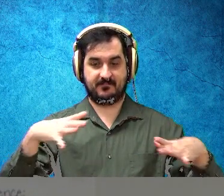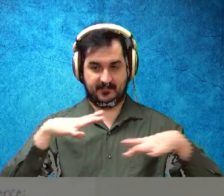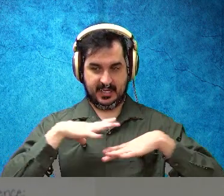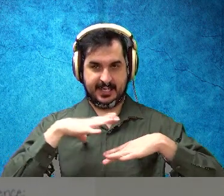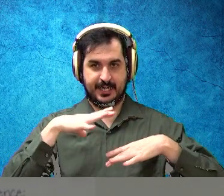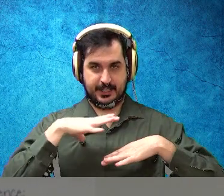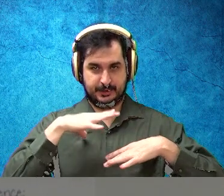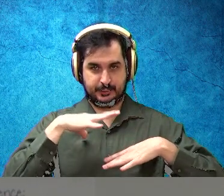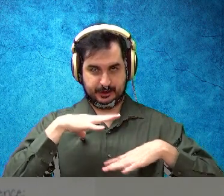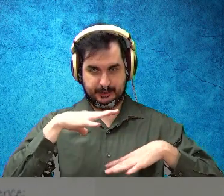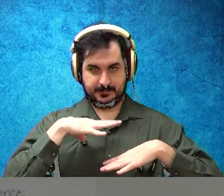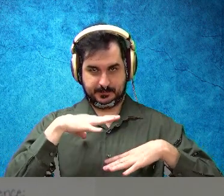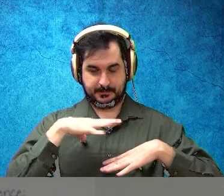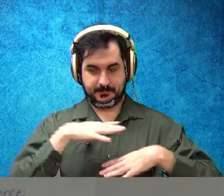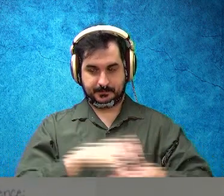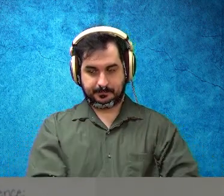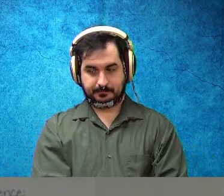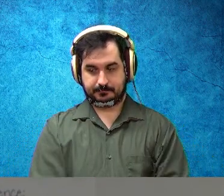vacation.